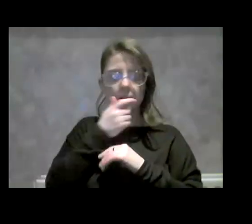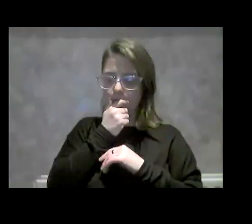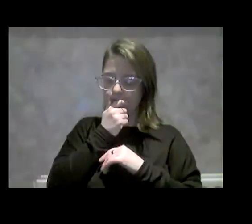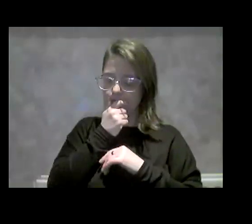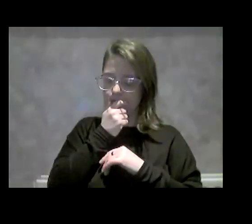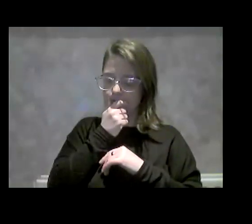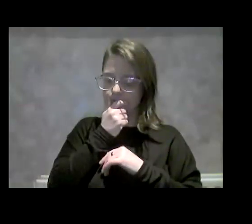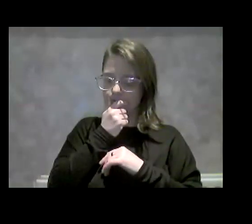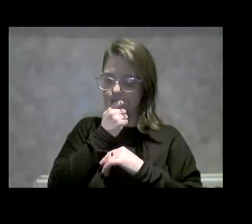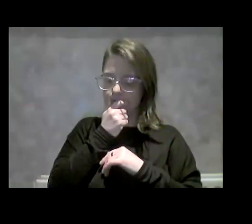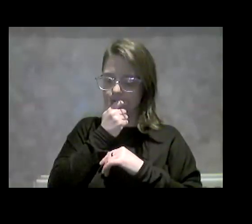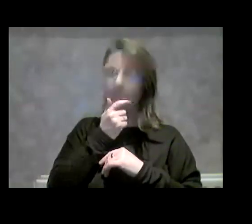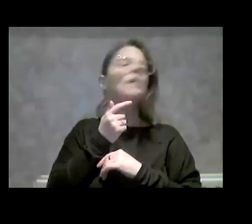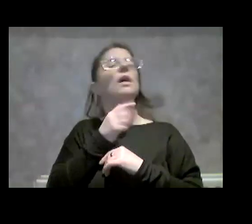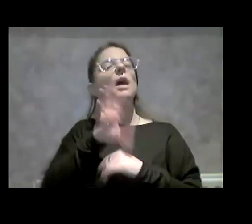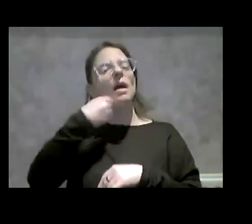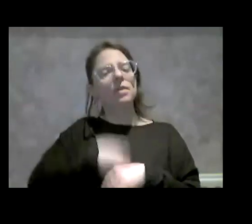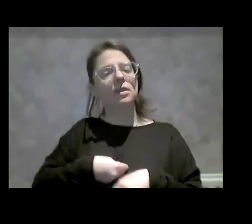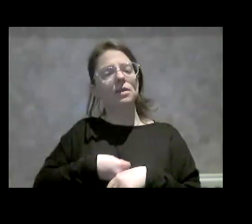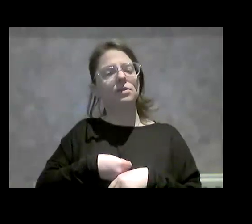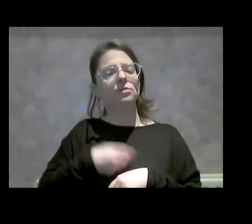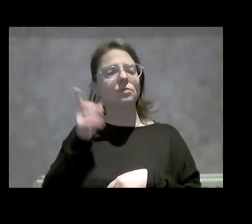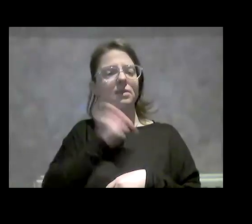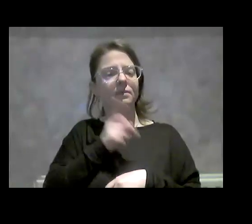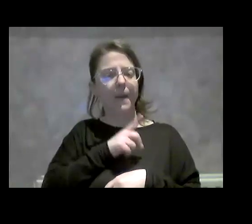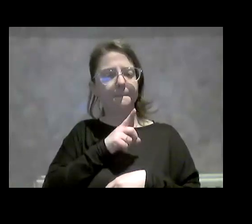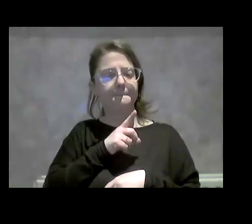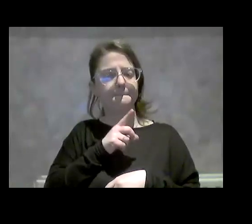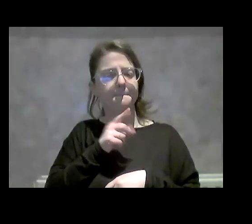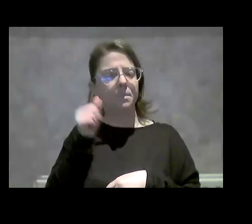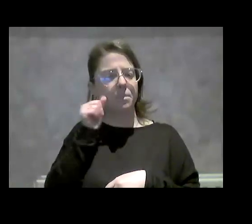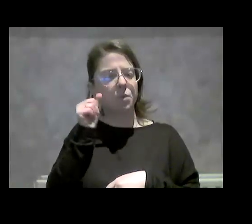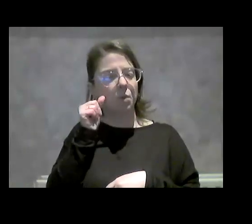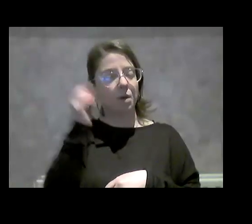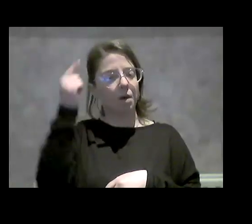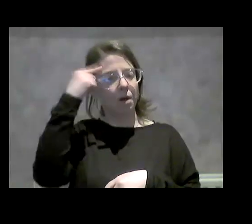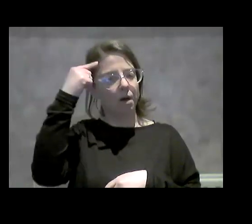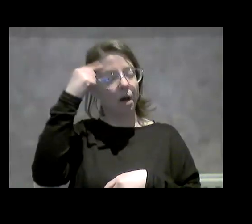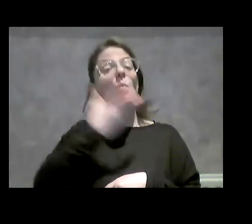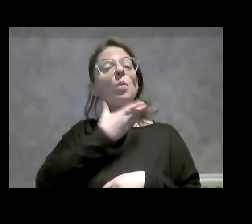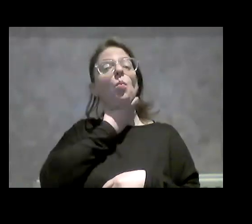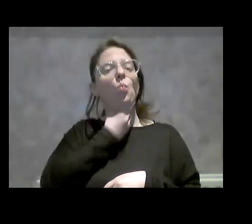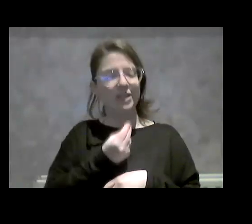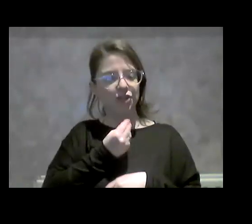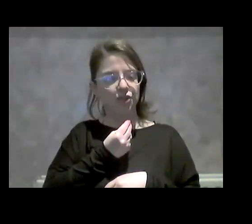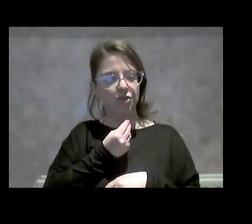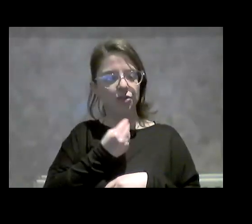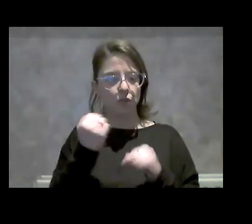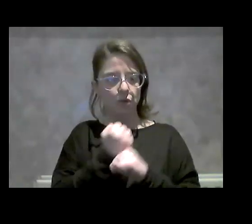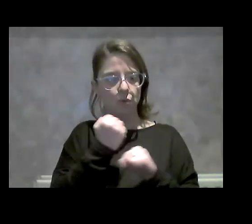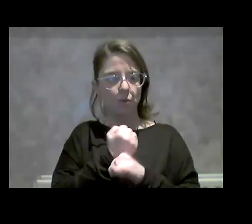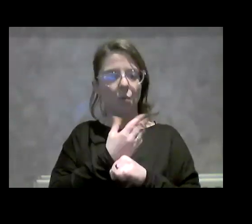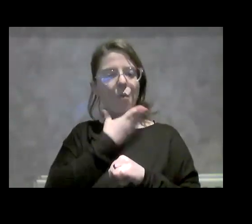like these, the cowardly trans femme always knew what they wished they could do, who they wished they could